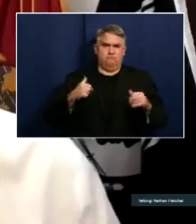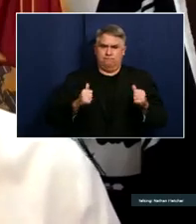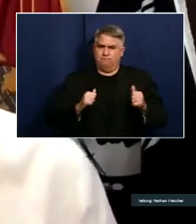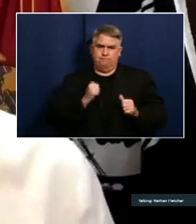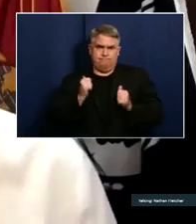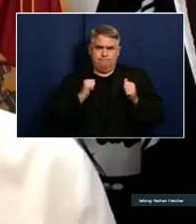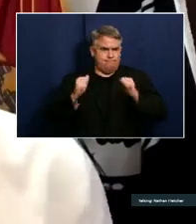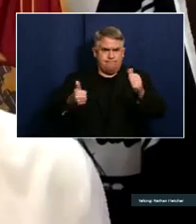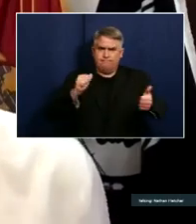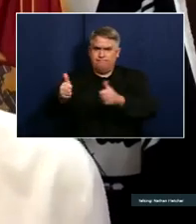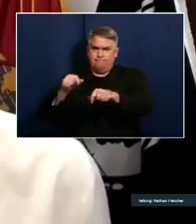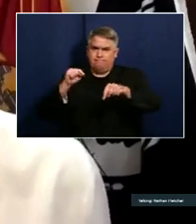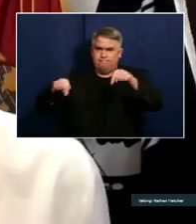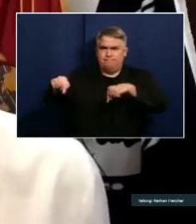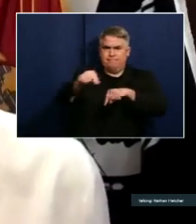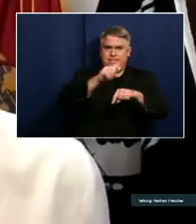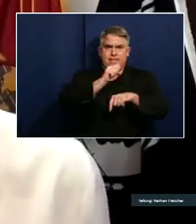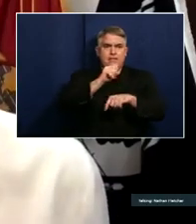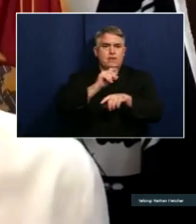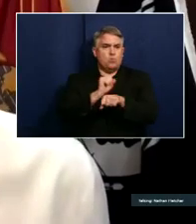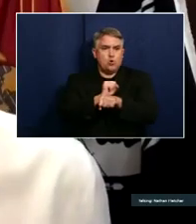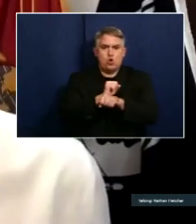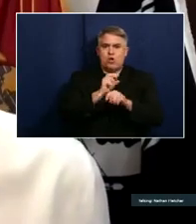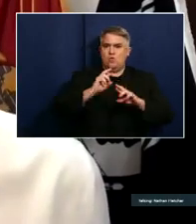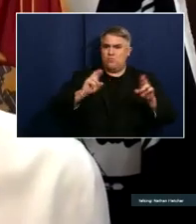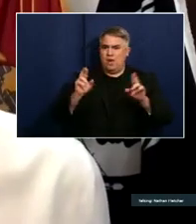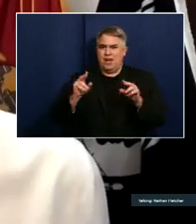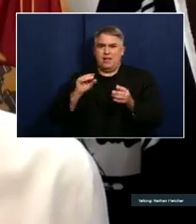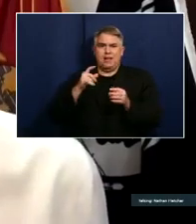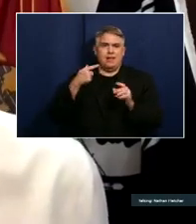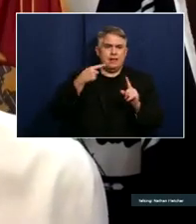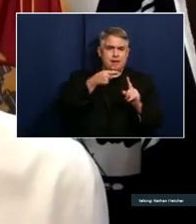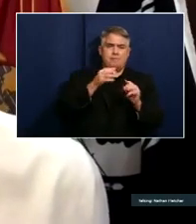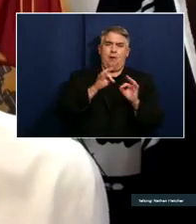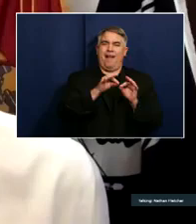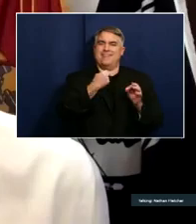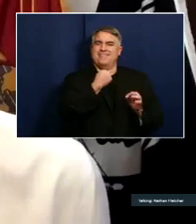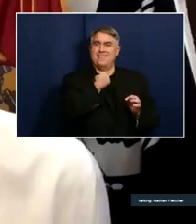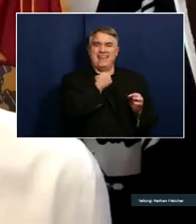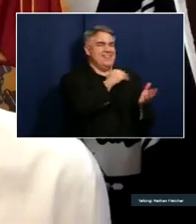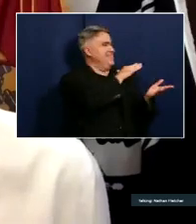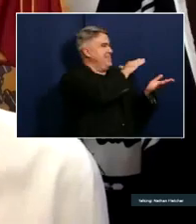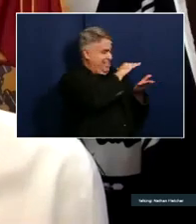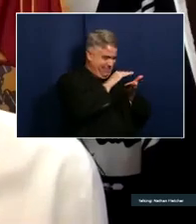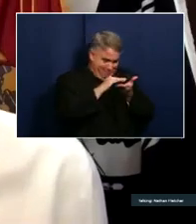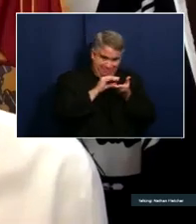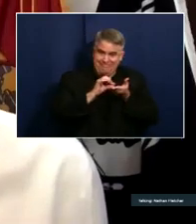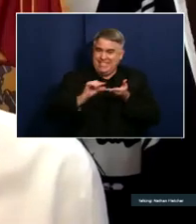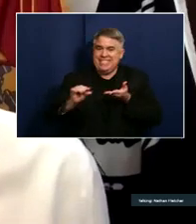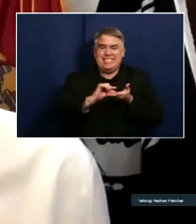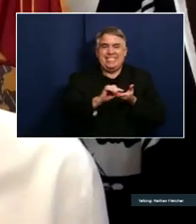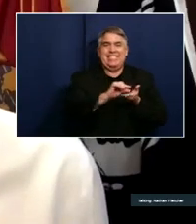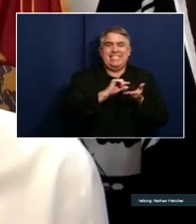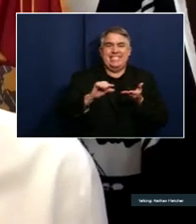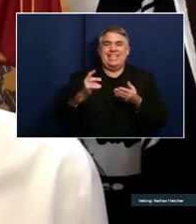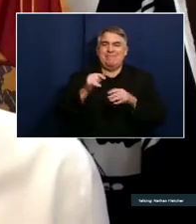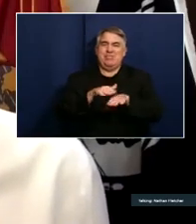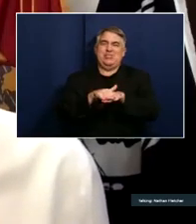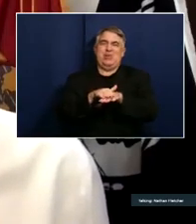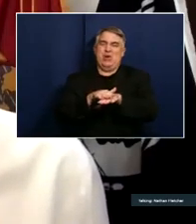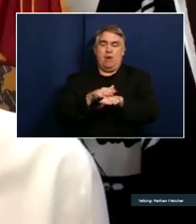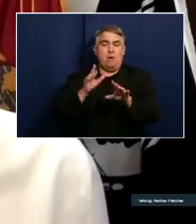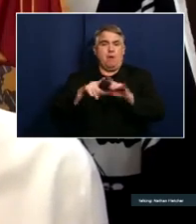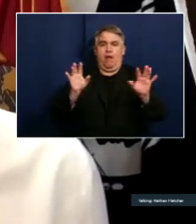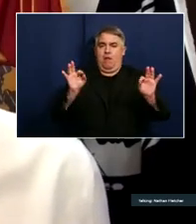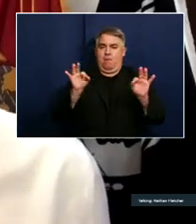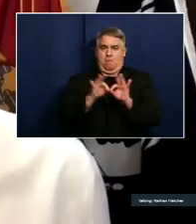available than we have vaccines. And so we're slowed down a little bit by the availability of the vaccine. We don't think that will change